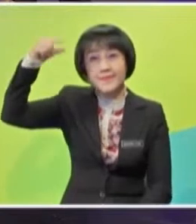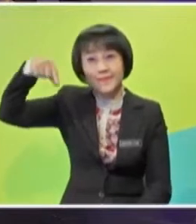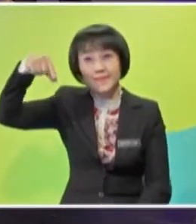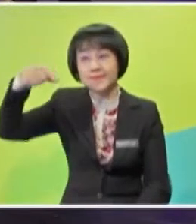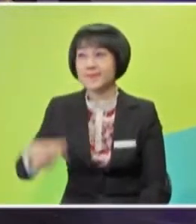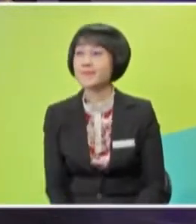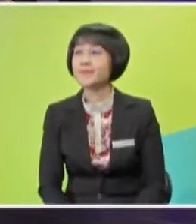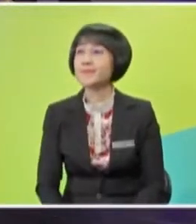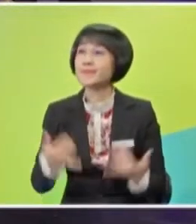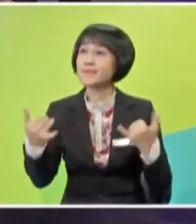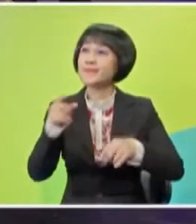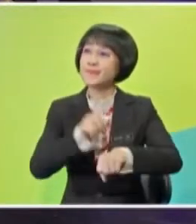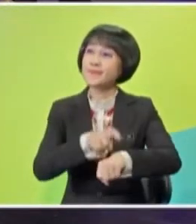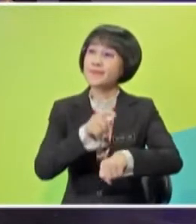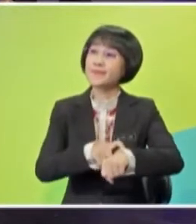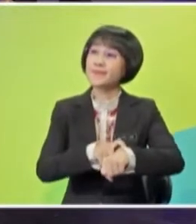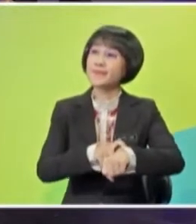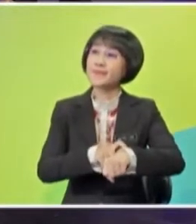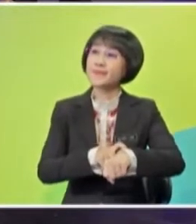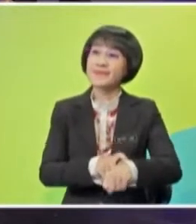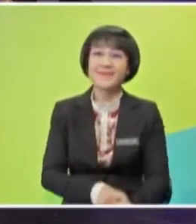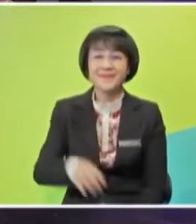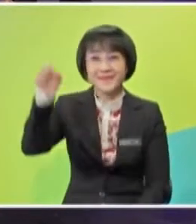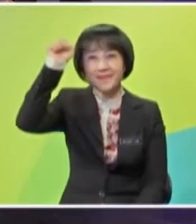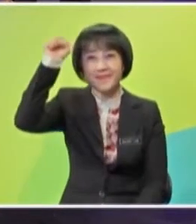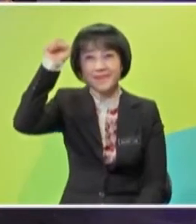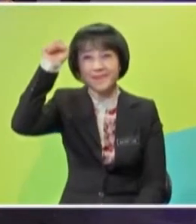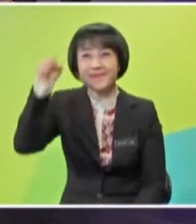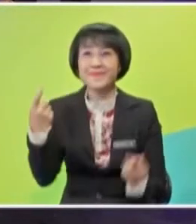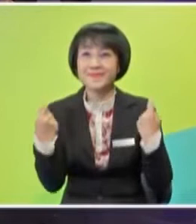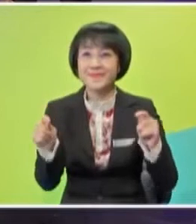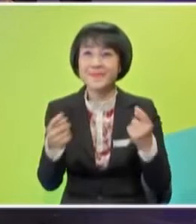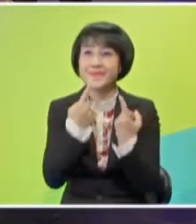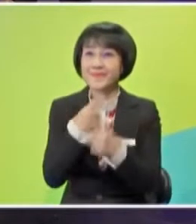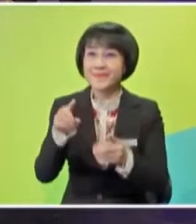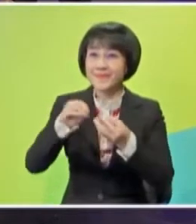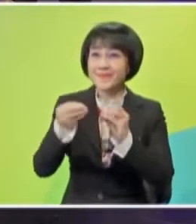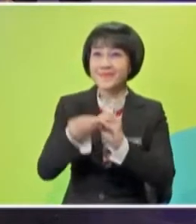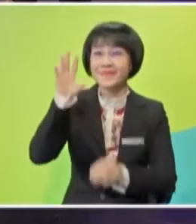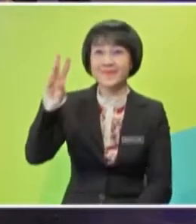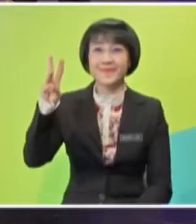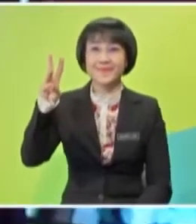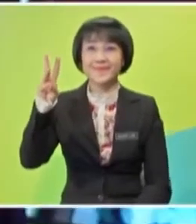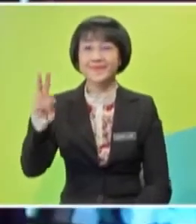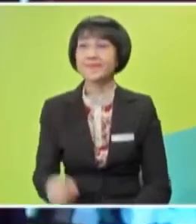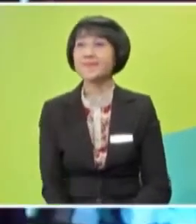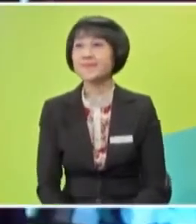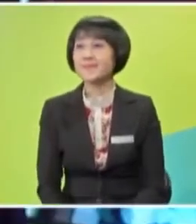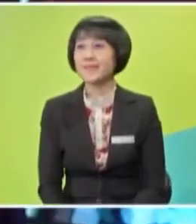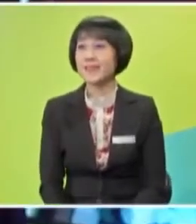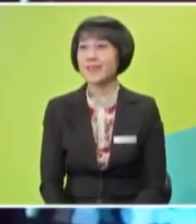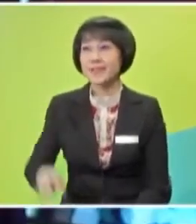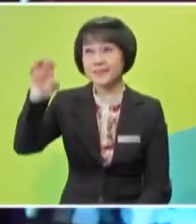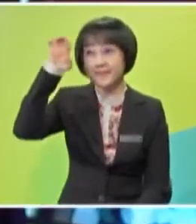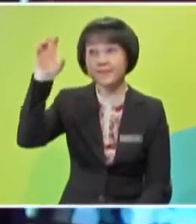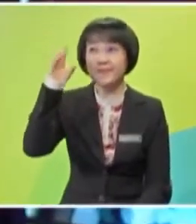the time for our friends over here, John, to try out the answer for number 6. Okay, I'll read it out first.